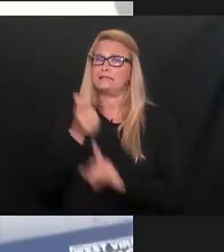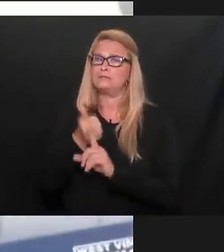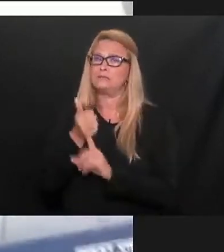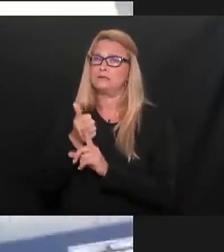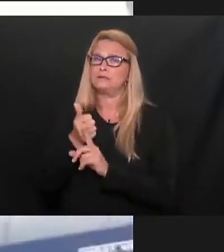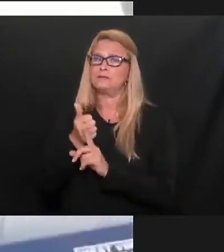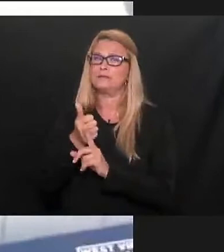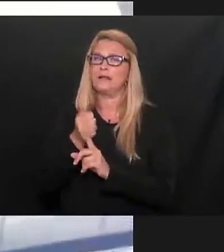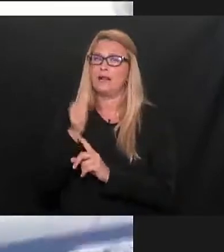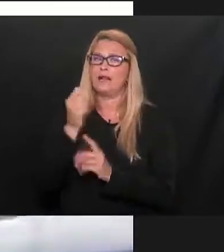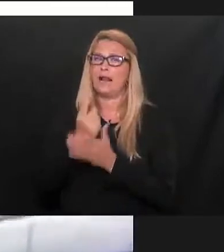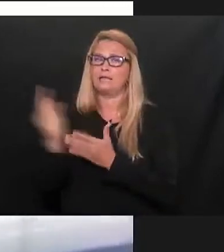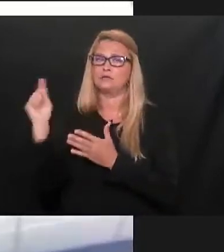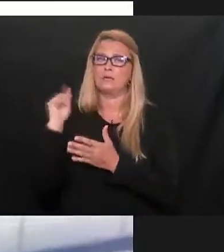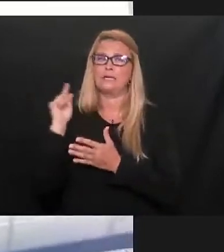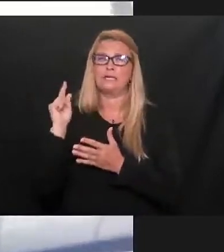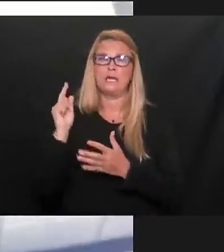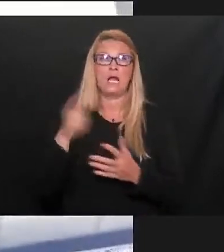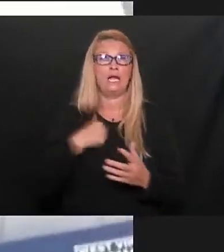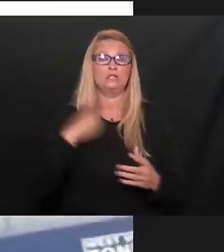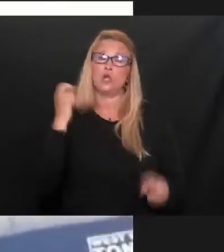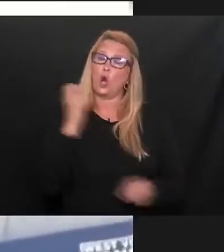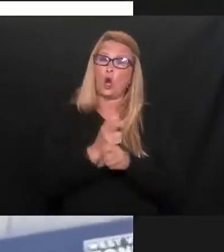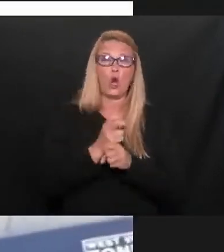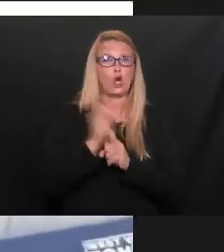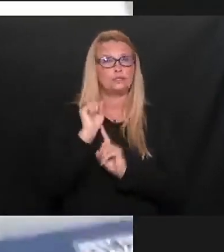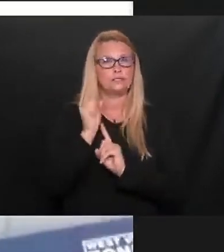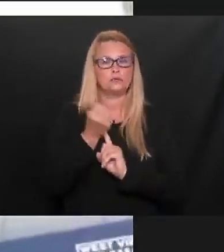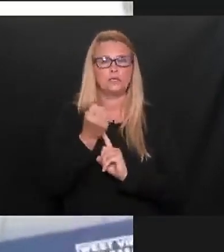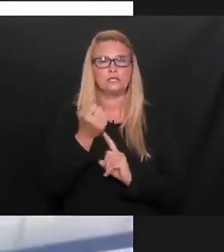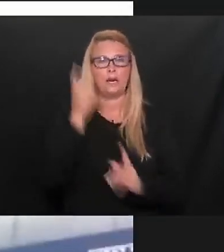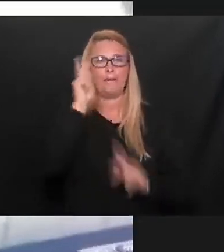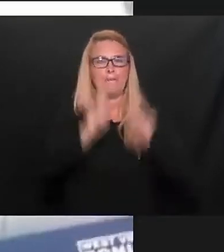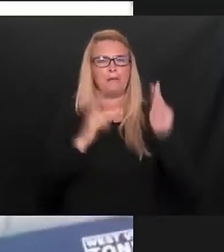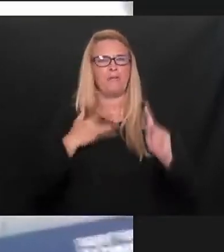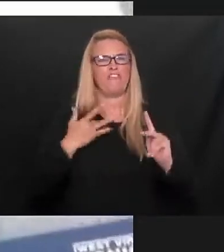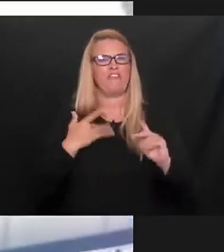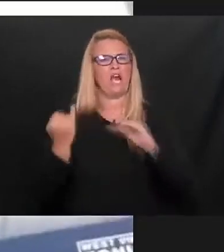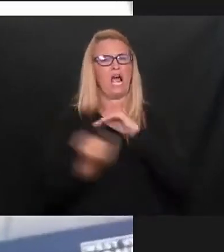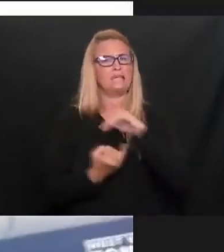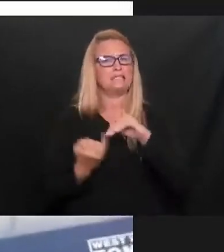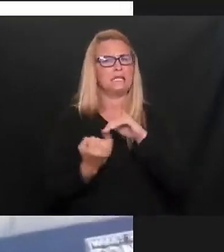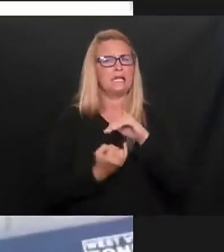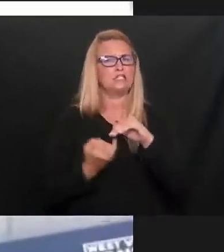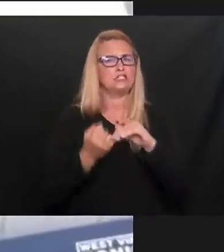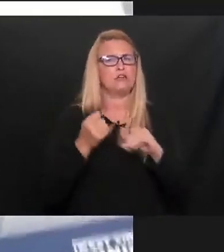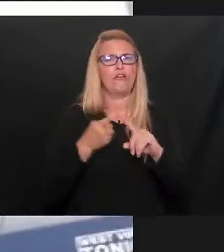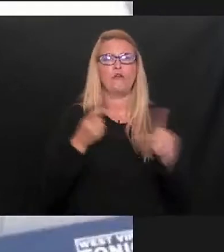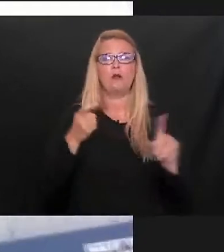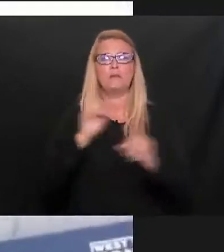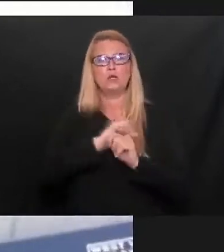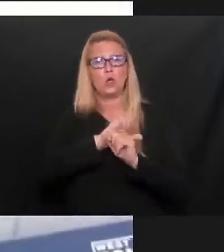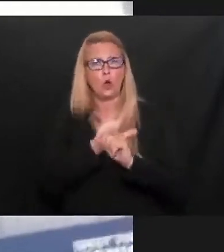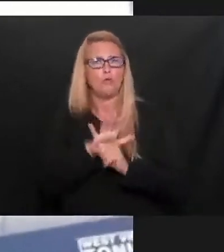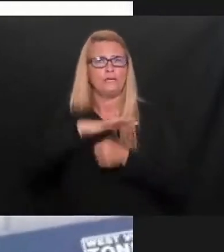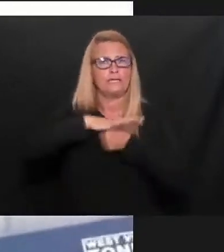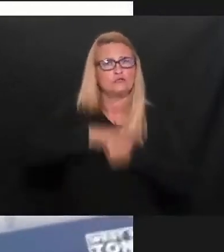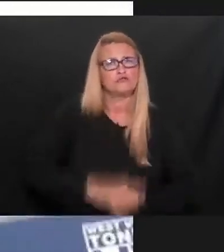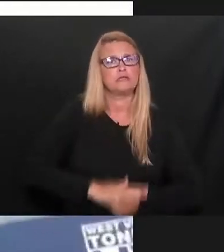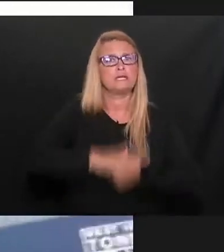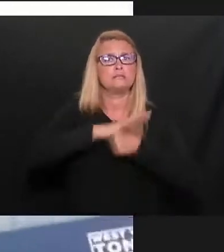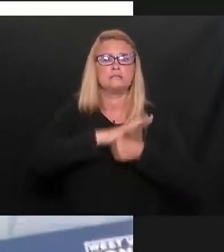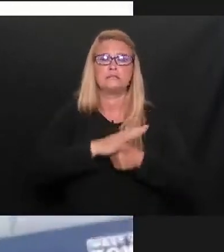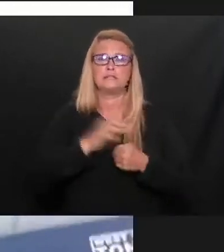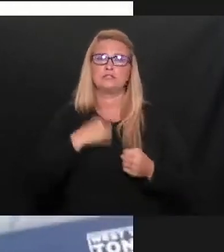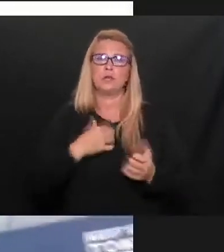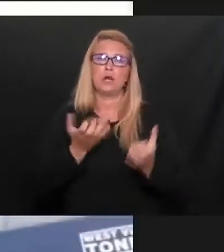know he was probably among the many people feeling the isolation of COVID and all the other stresses and strains. So I would ask